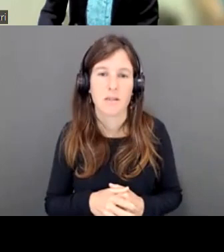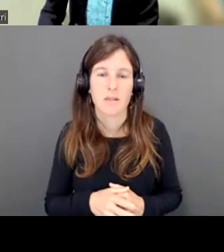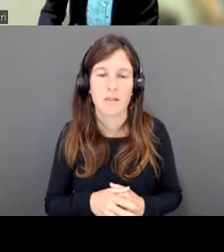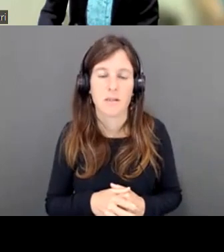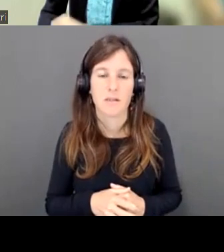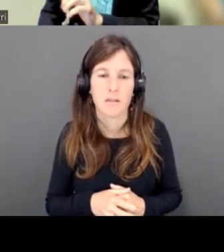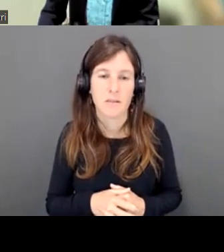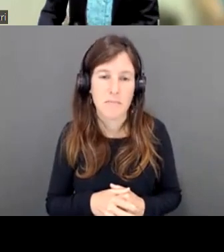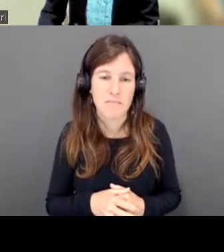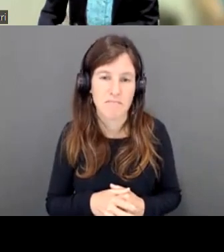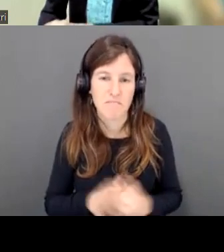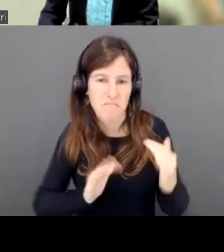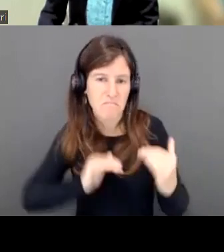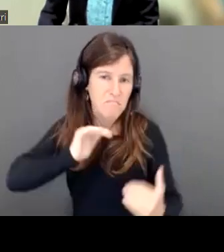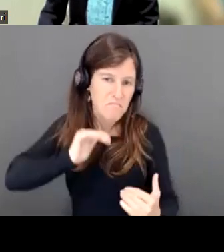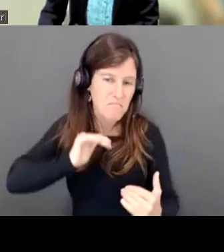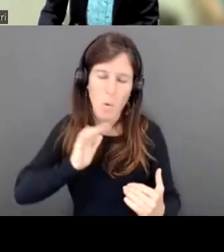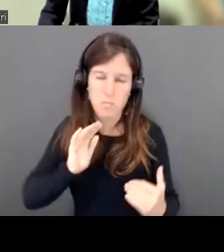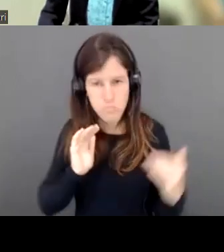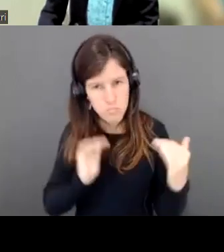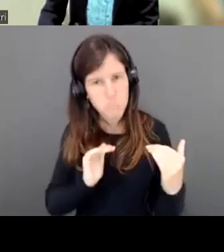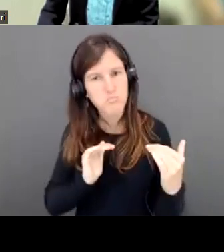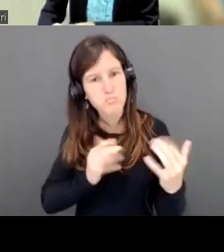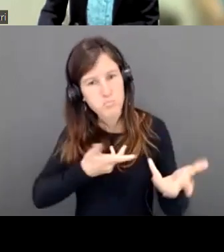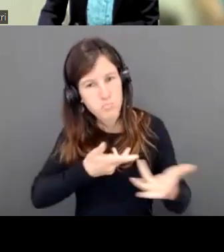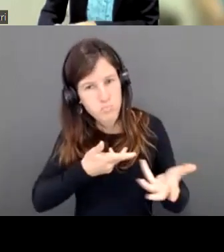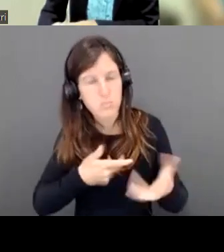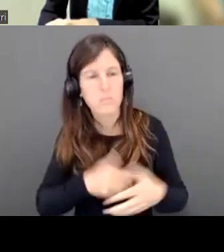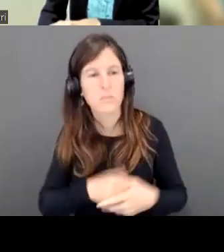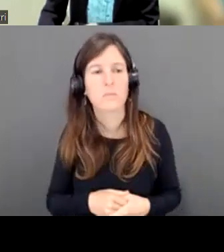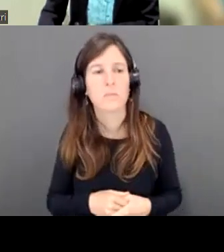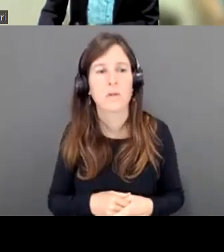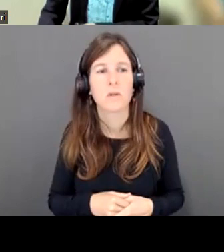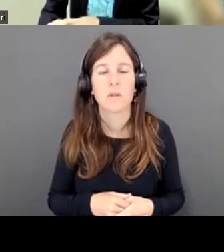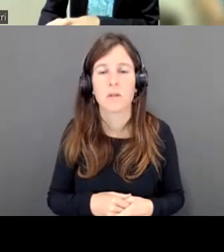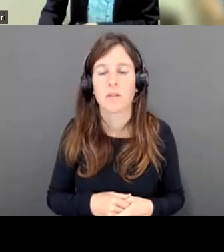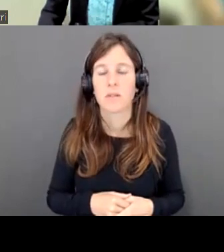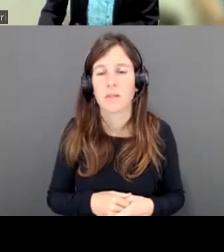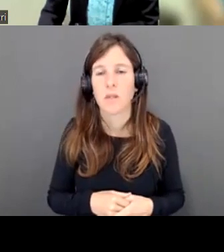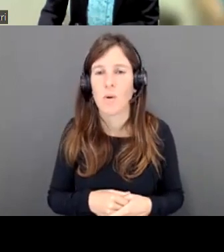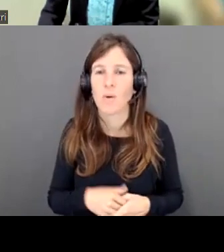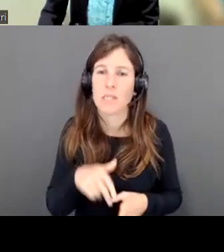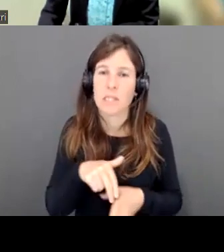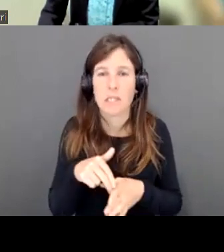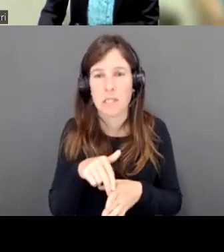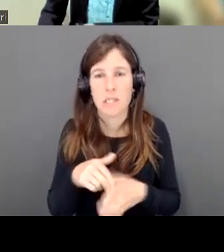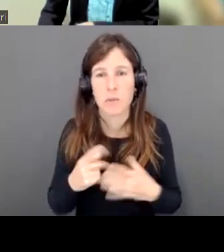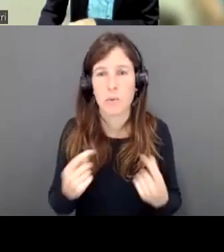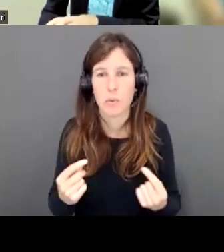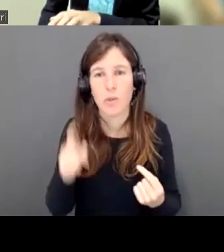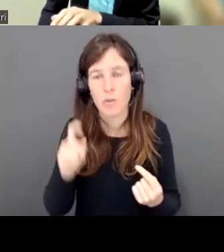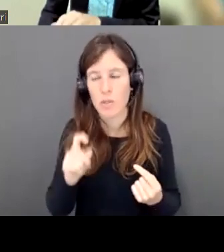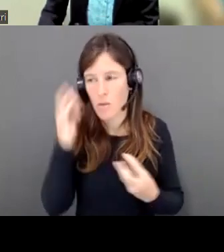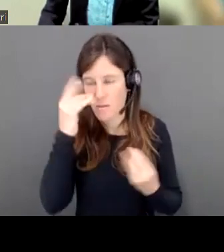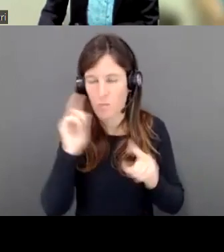So when we think about these gray zones and reporting abuse, we want to consider all of this in making these ethical decisions. And